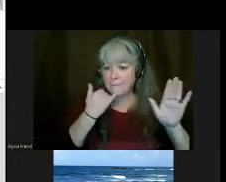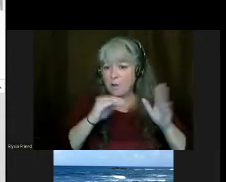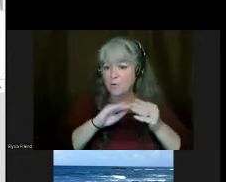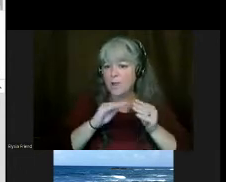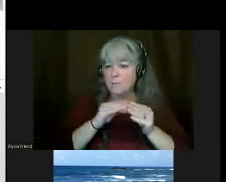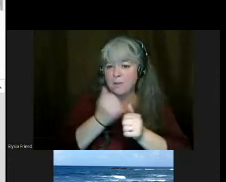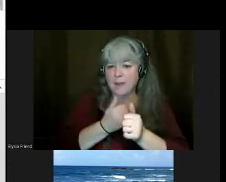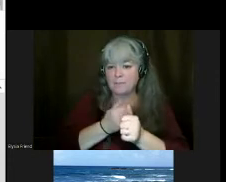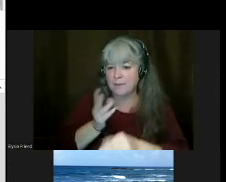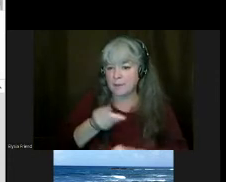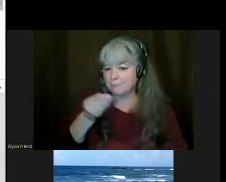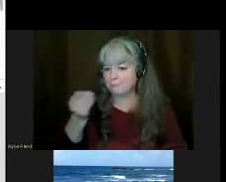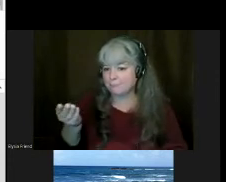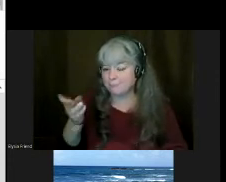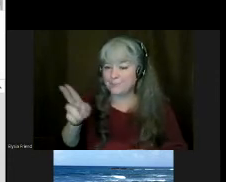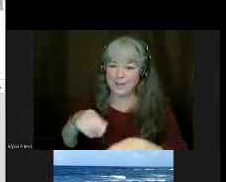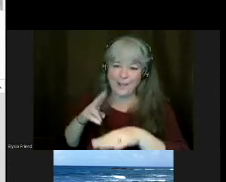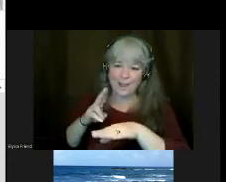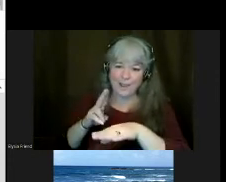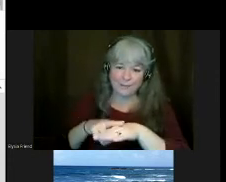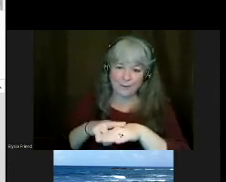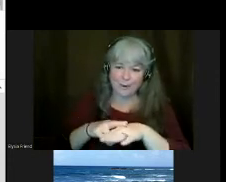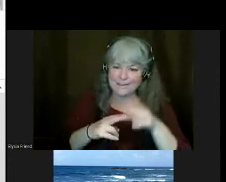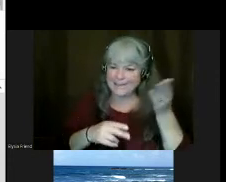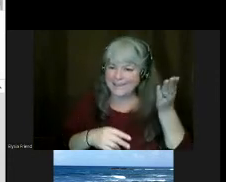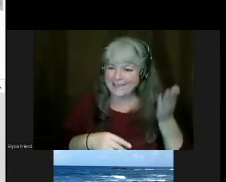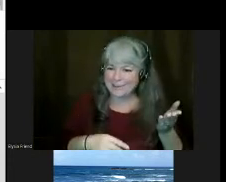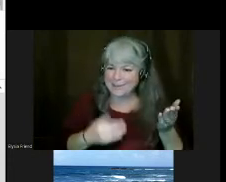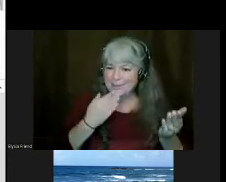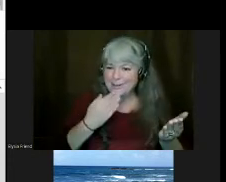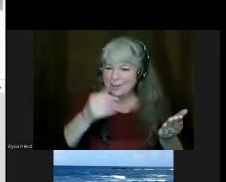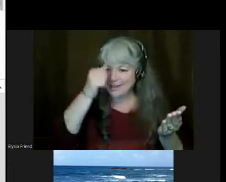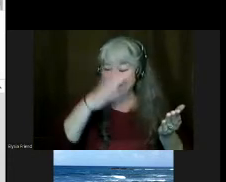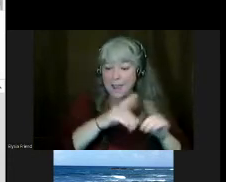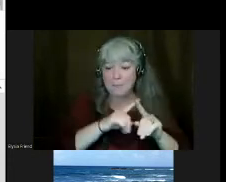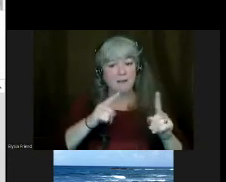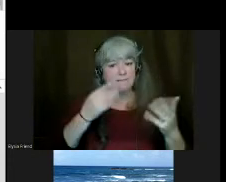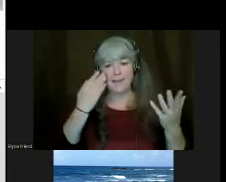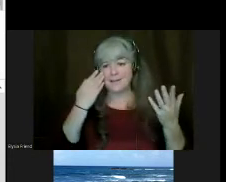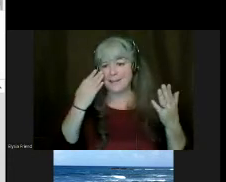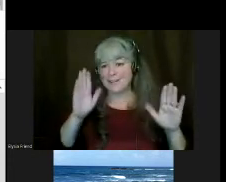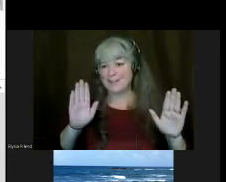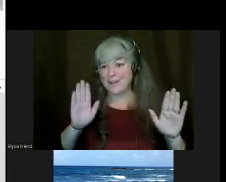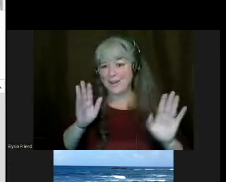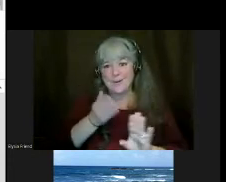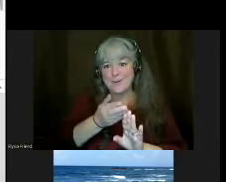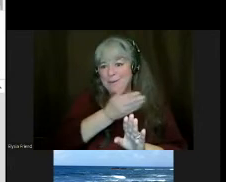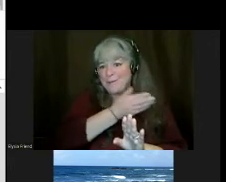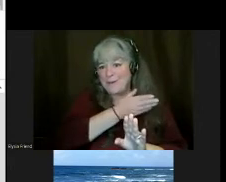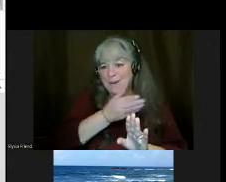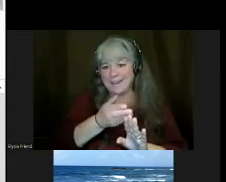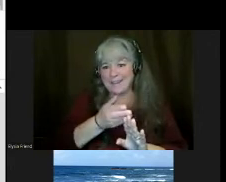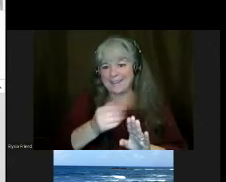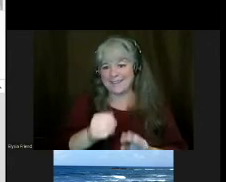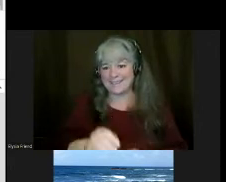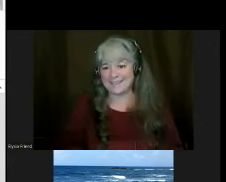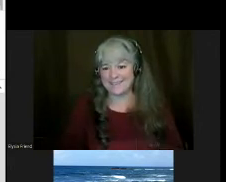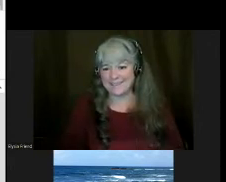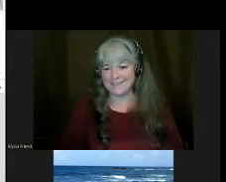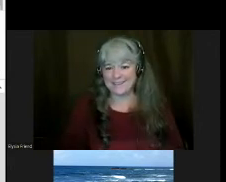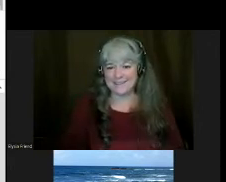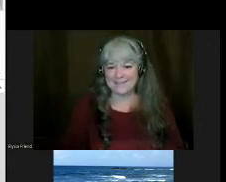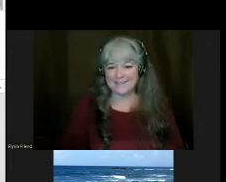Of course, he was a good guy, but I didn't know that at the time.